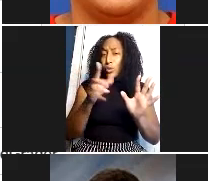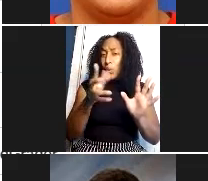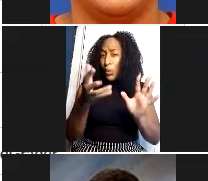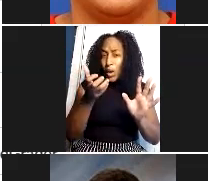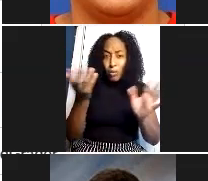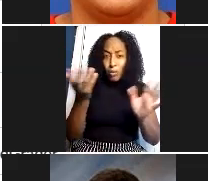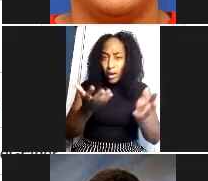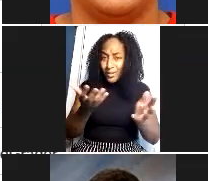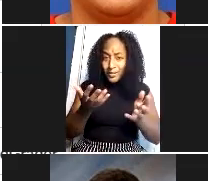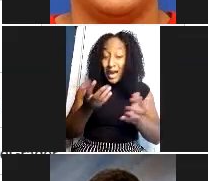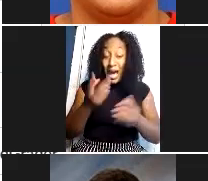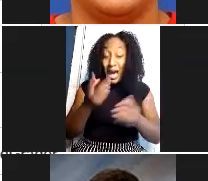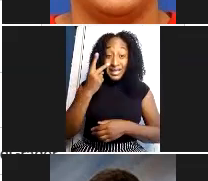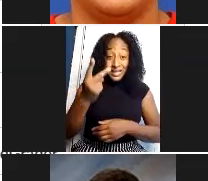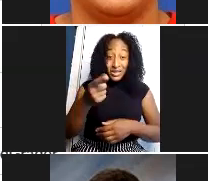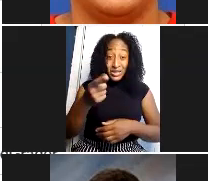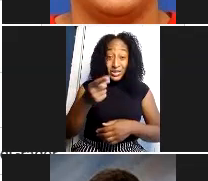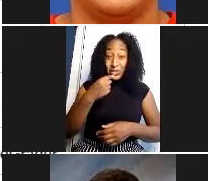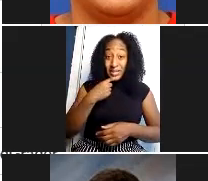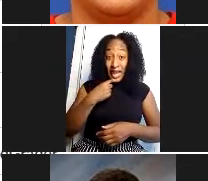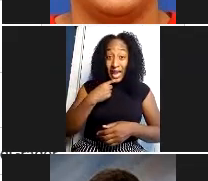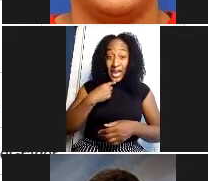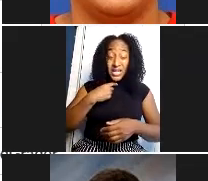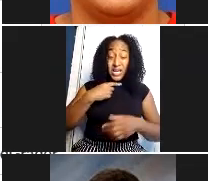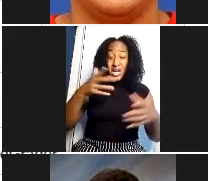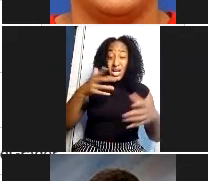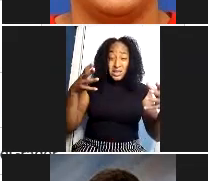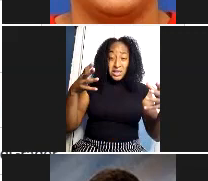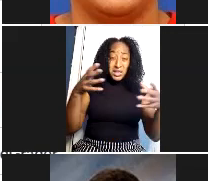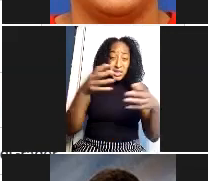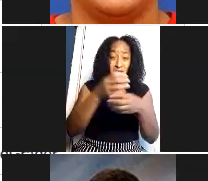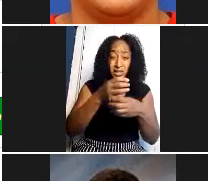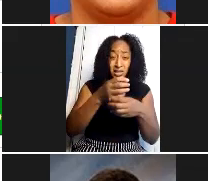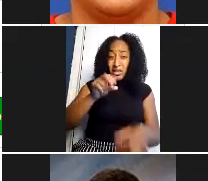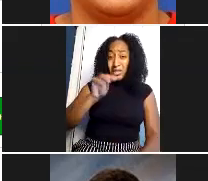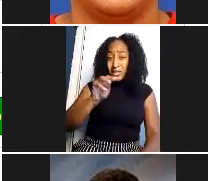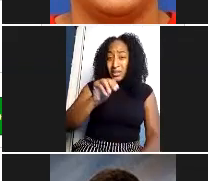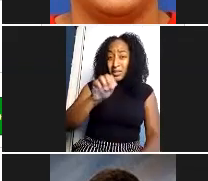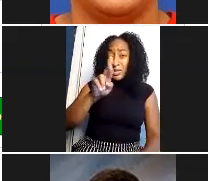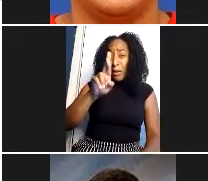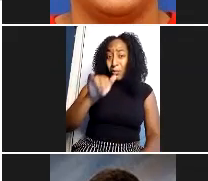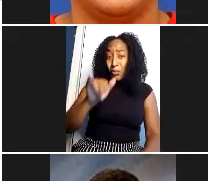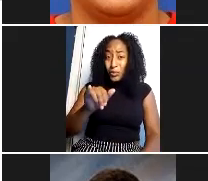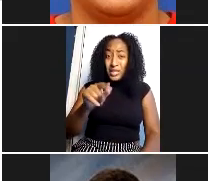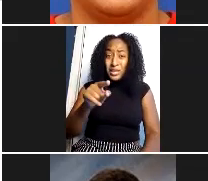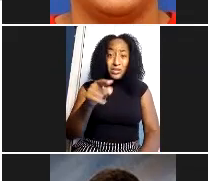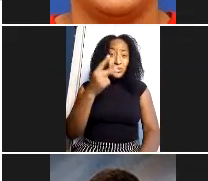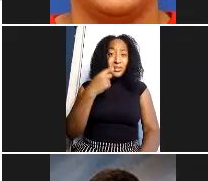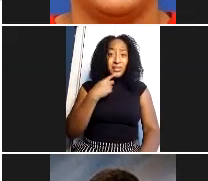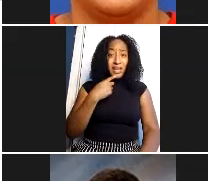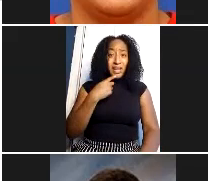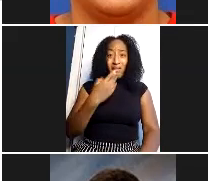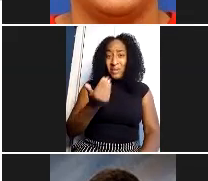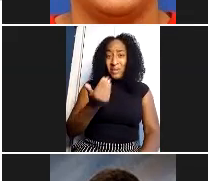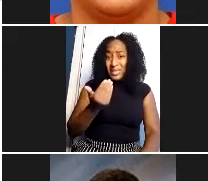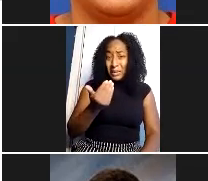a summary and then I saw like a 15-page. Is No, this you all don't. together or I'm just reading